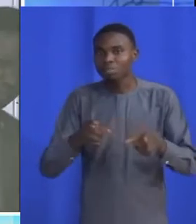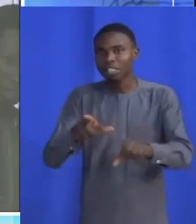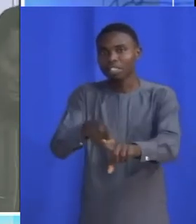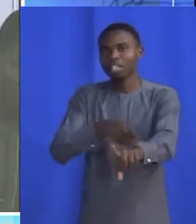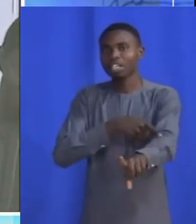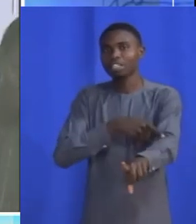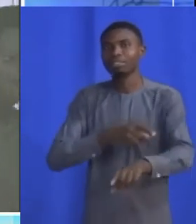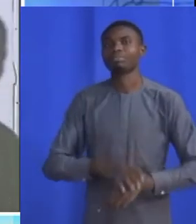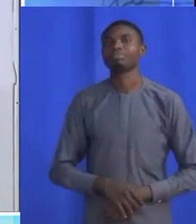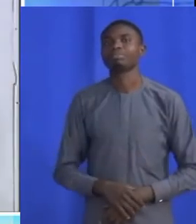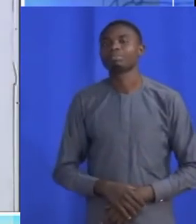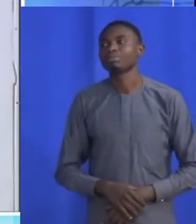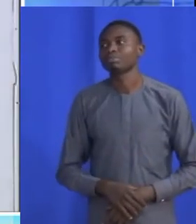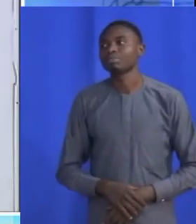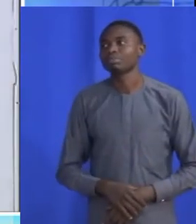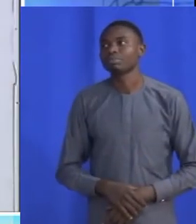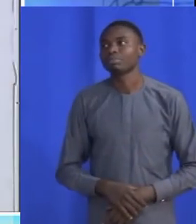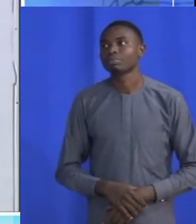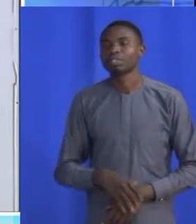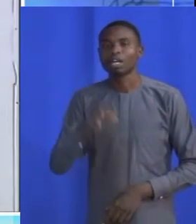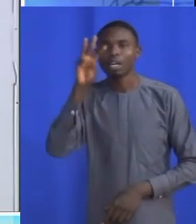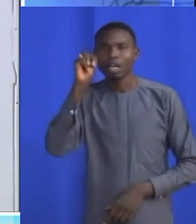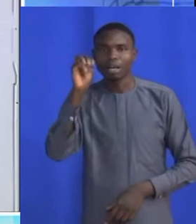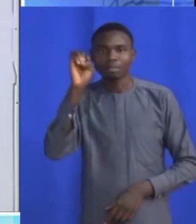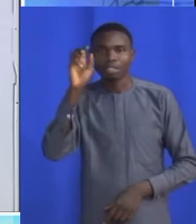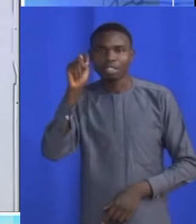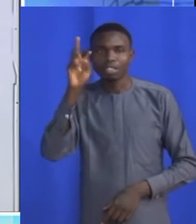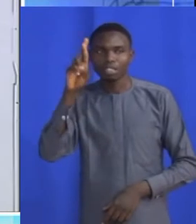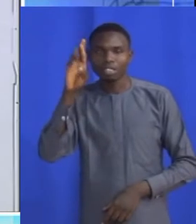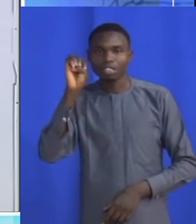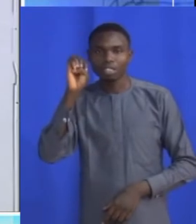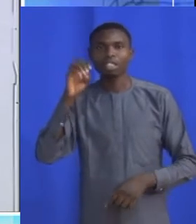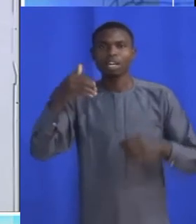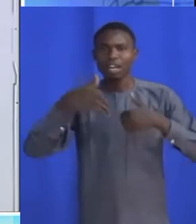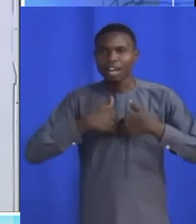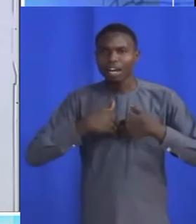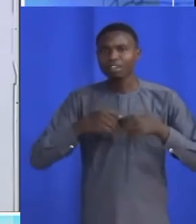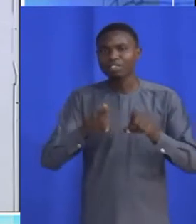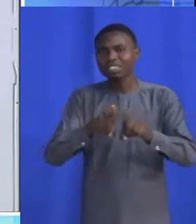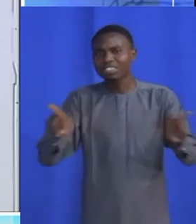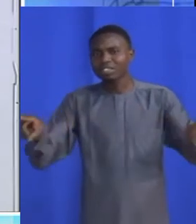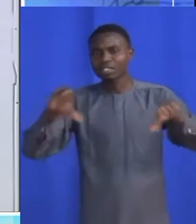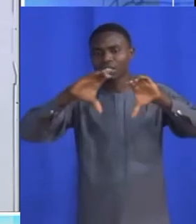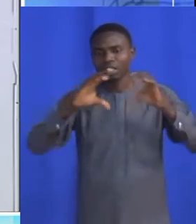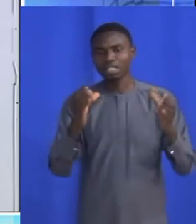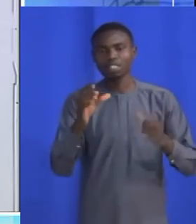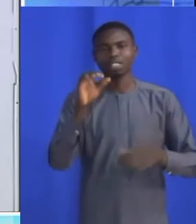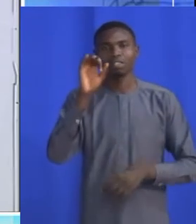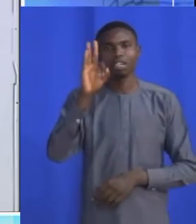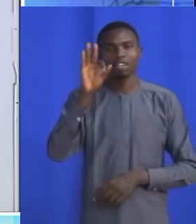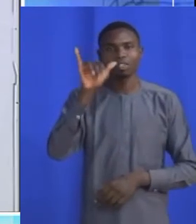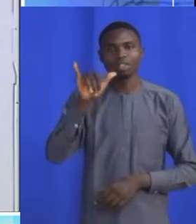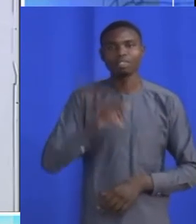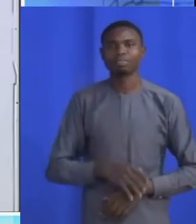In a very simple, qualified language, you can see that rule of law simply states that all government